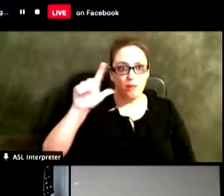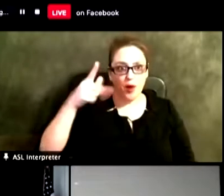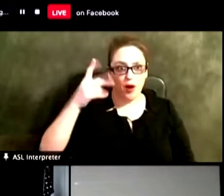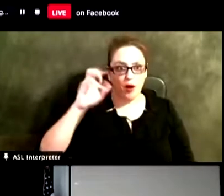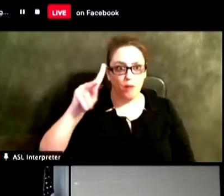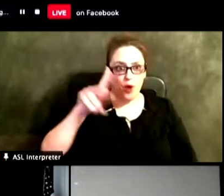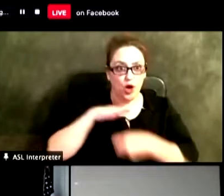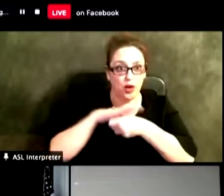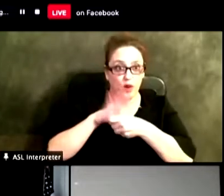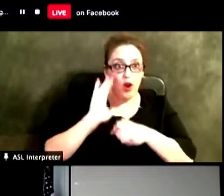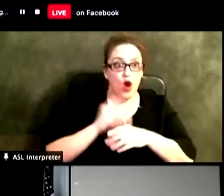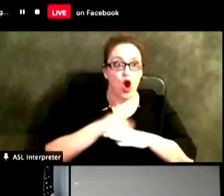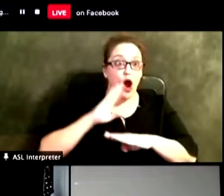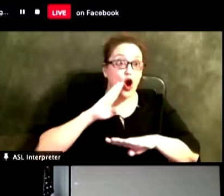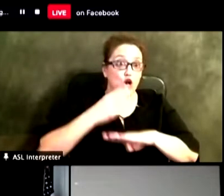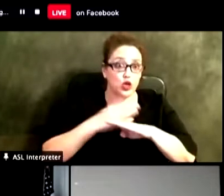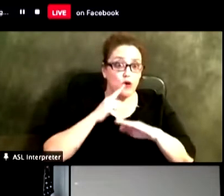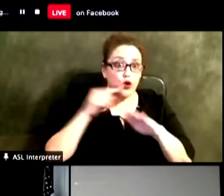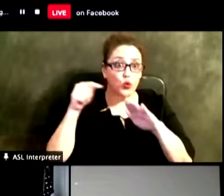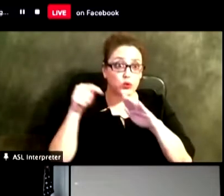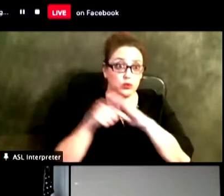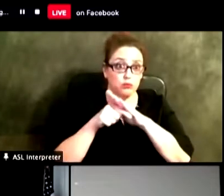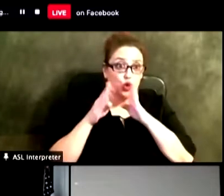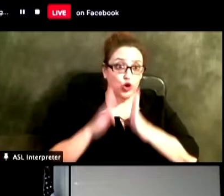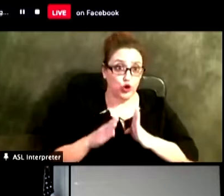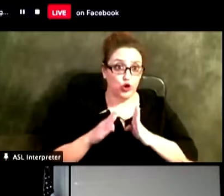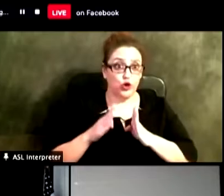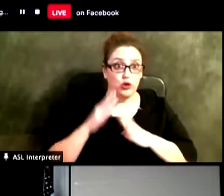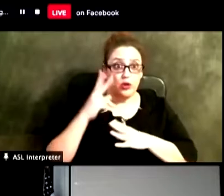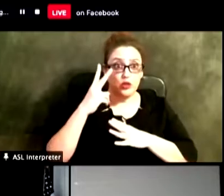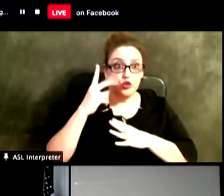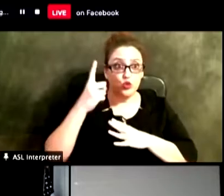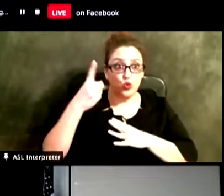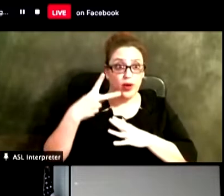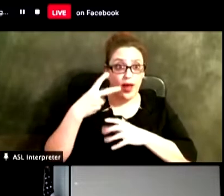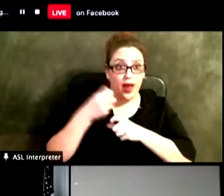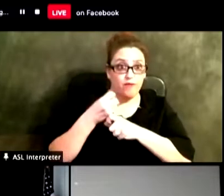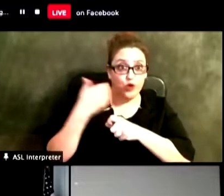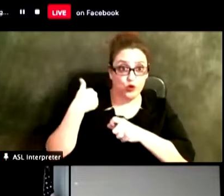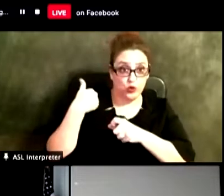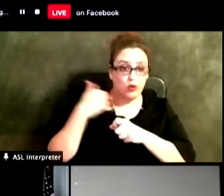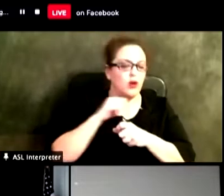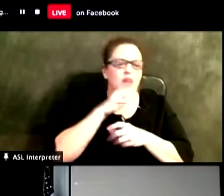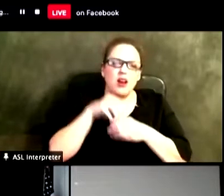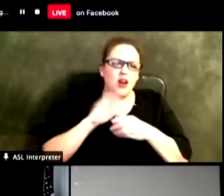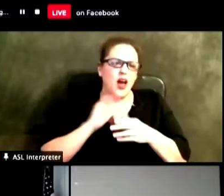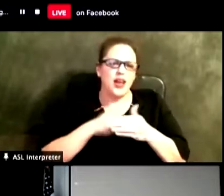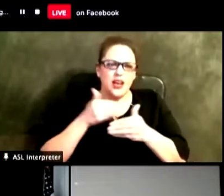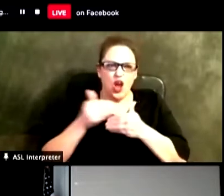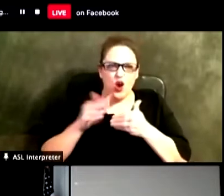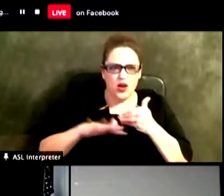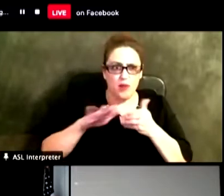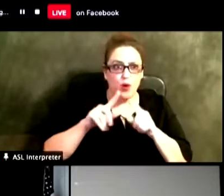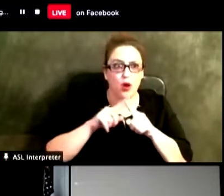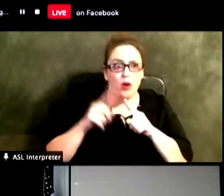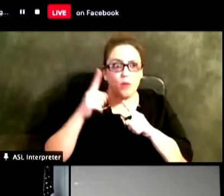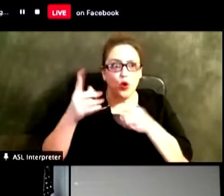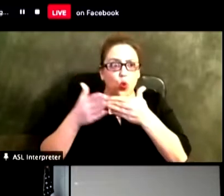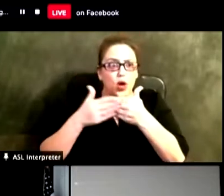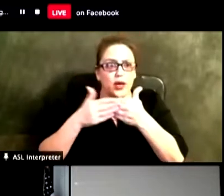murdered 2 years ago, about 2.5 years ago, not in our neighborhood, but in a neighborhood near Trolley